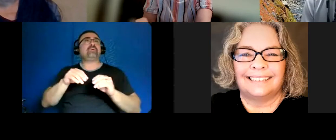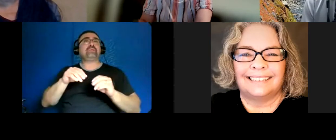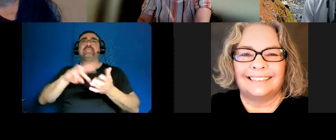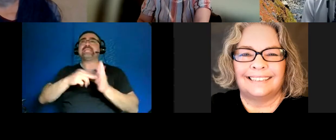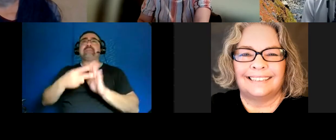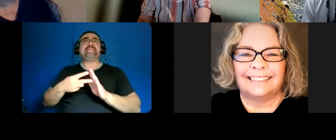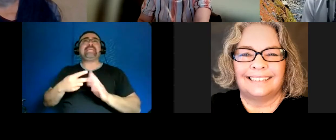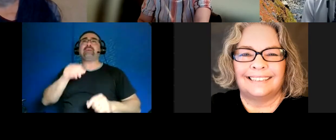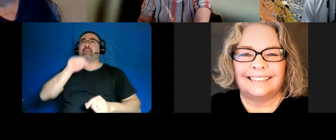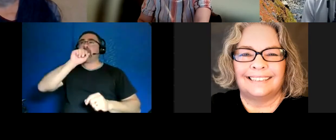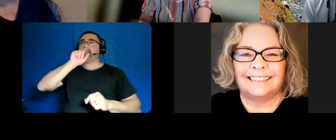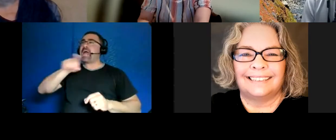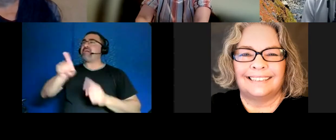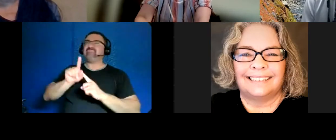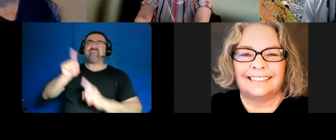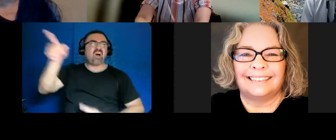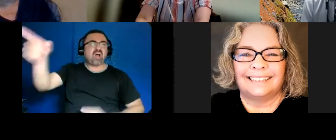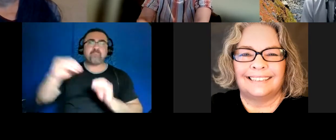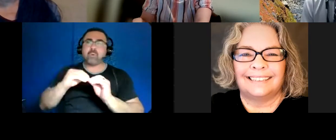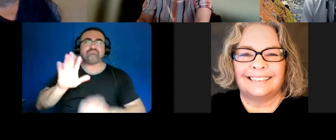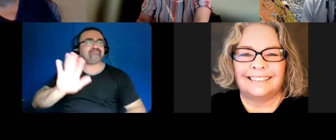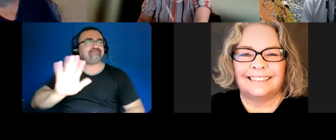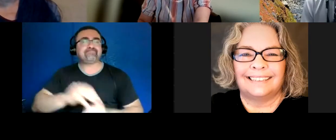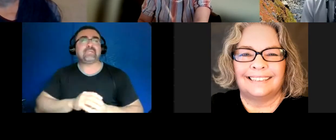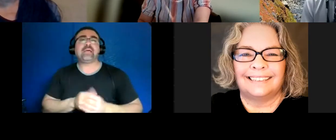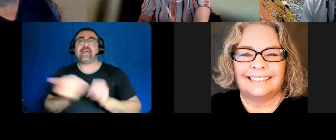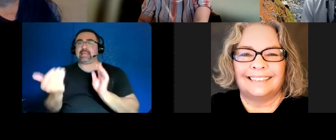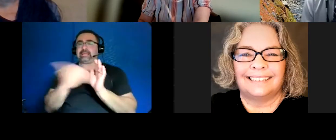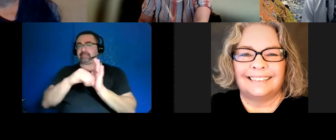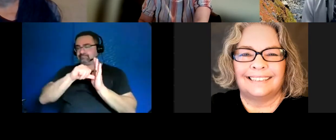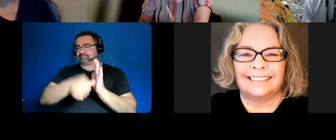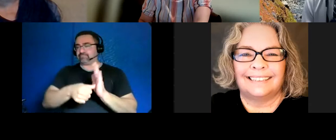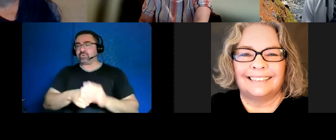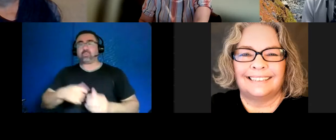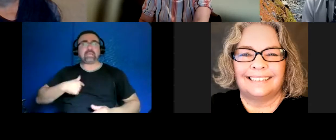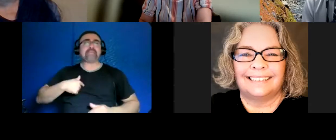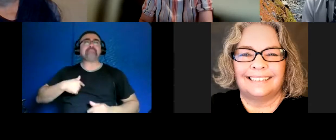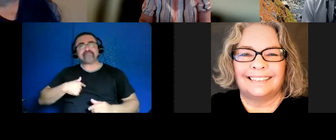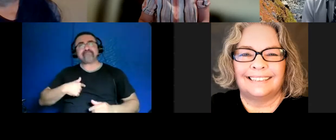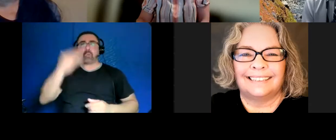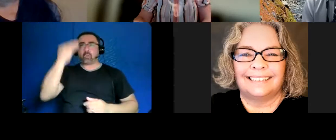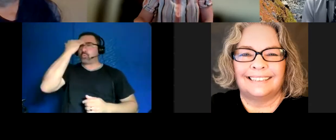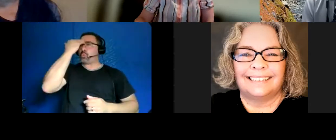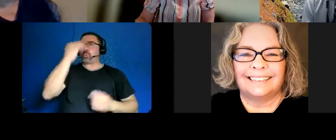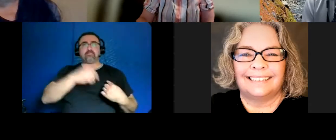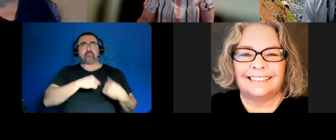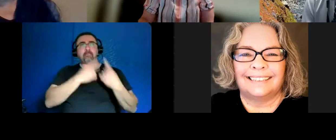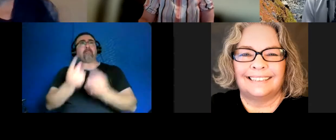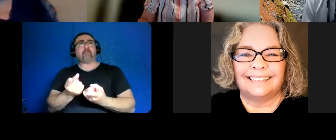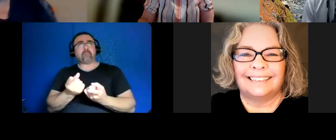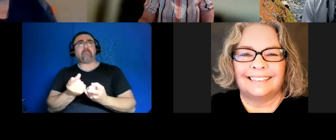flies necessarily further. And so again, we sort of know over the course of the